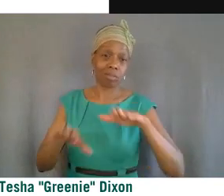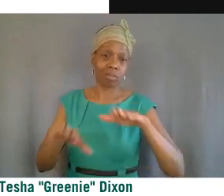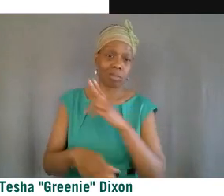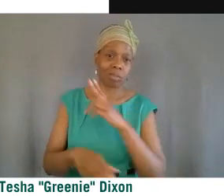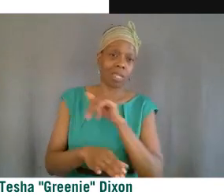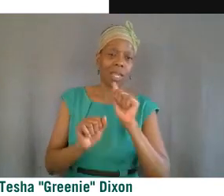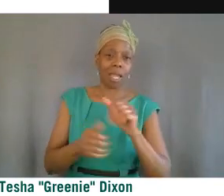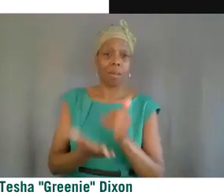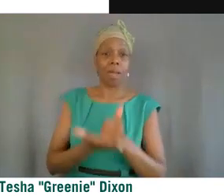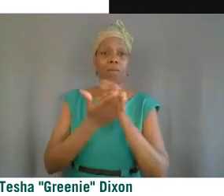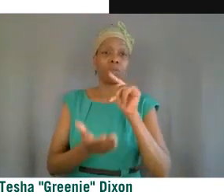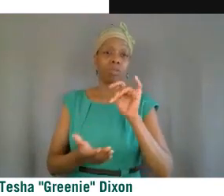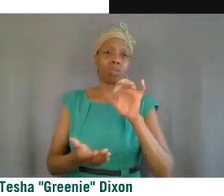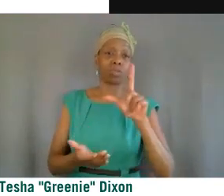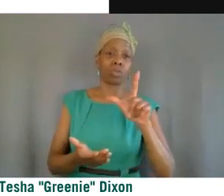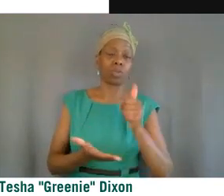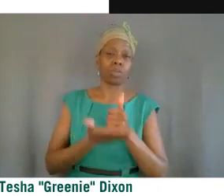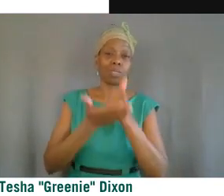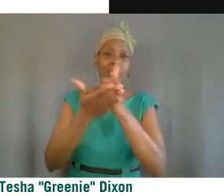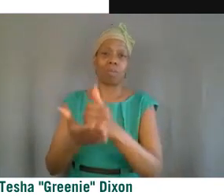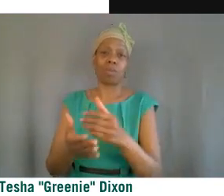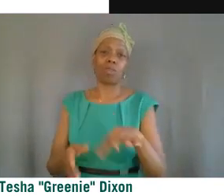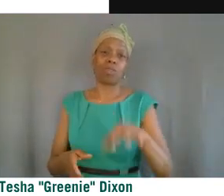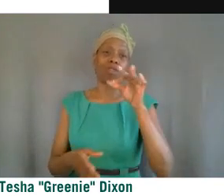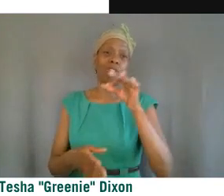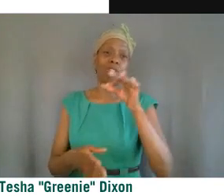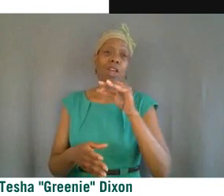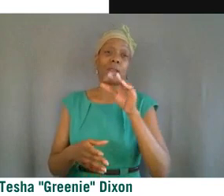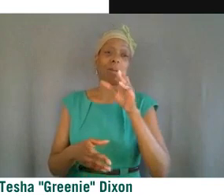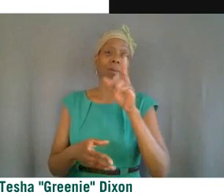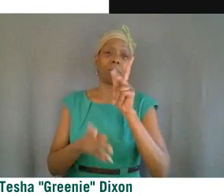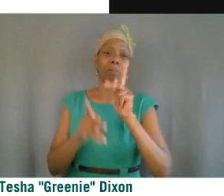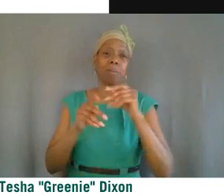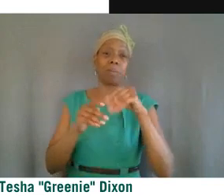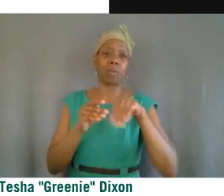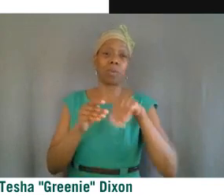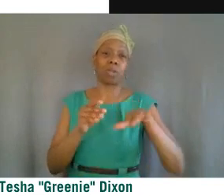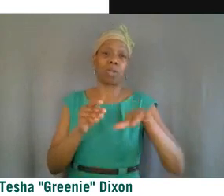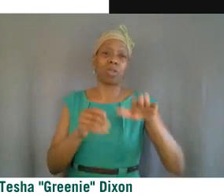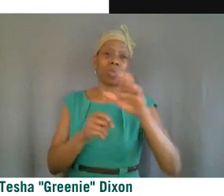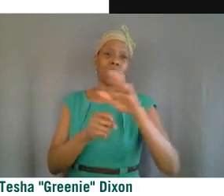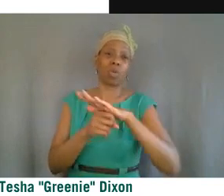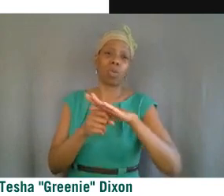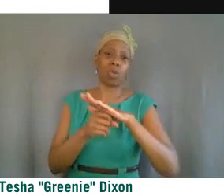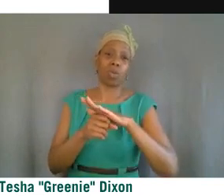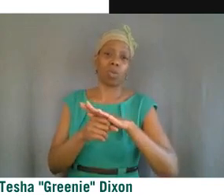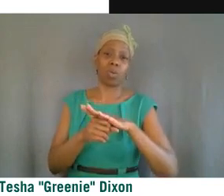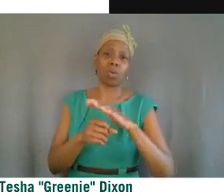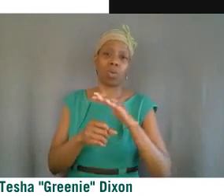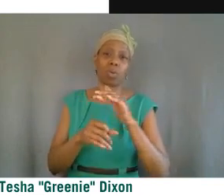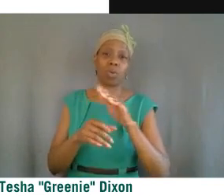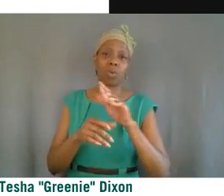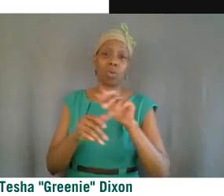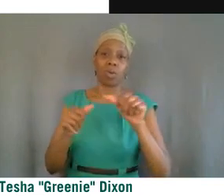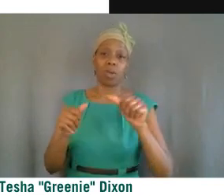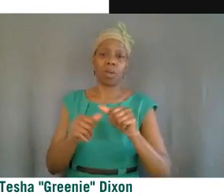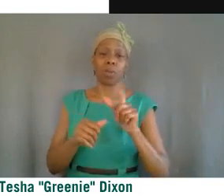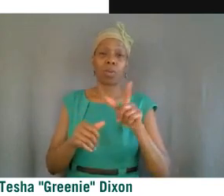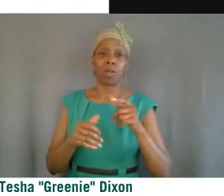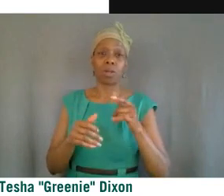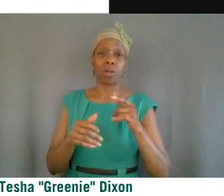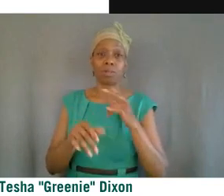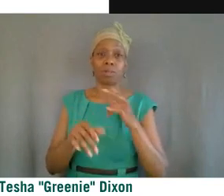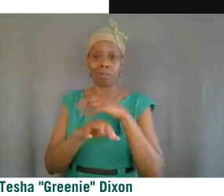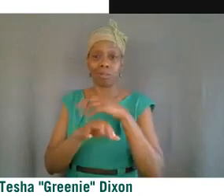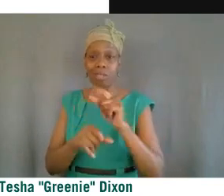help finding, people in your local area. Now, we are running out of time, but we've actually just got one last question. I really do want to ask this question because it's